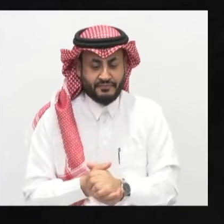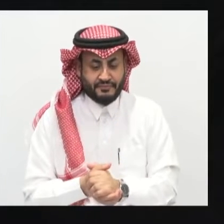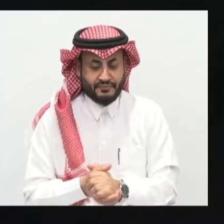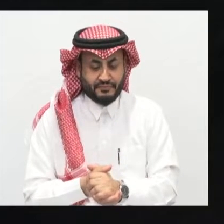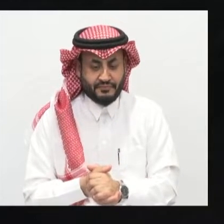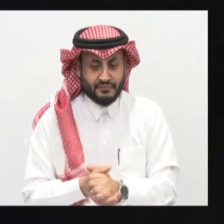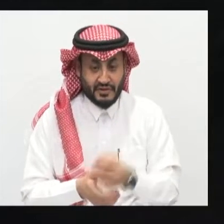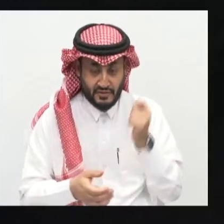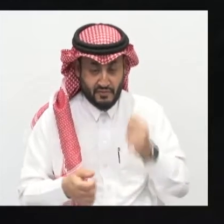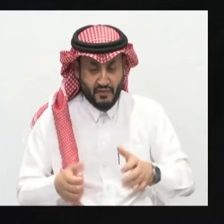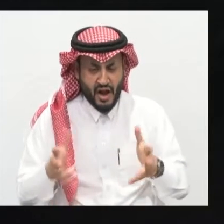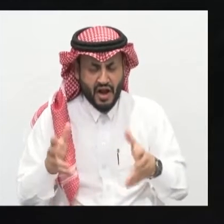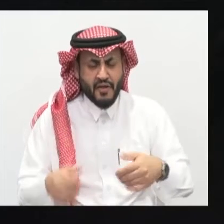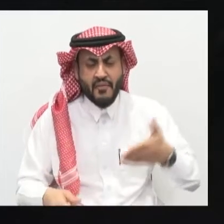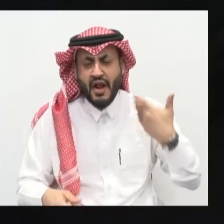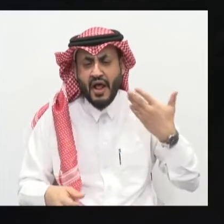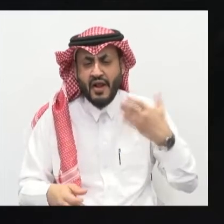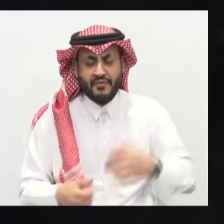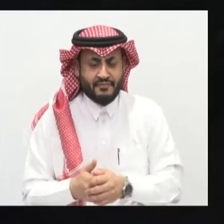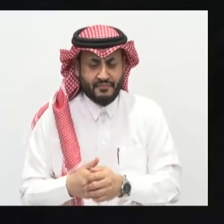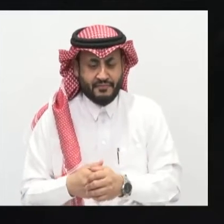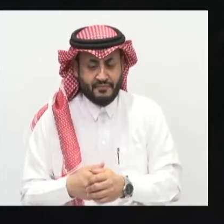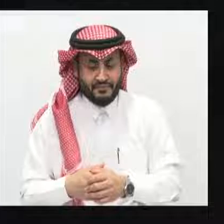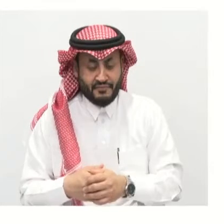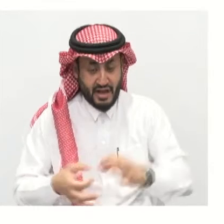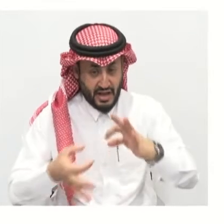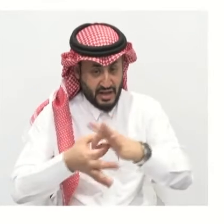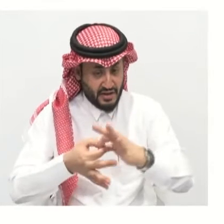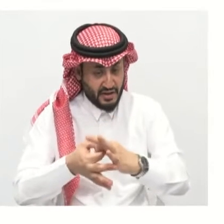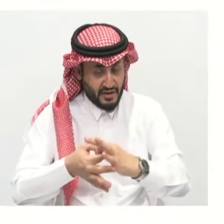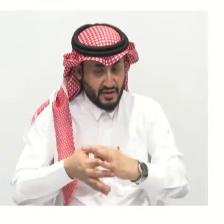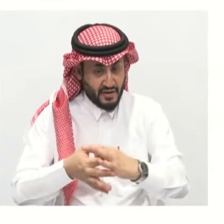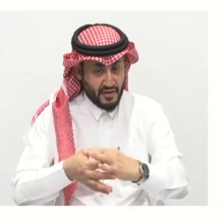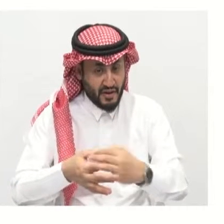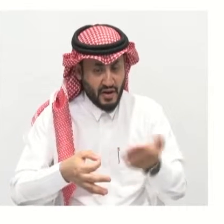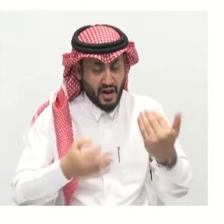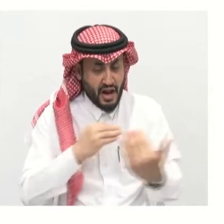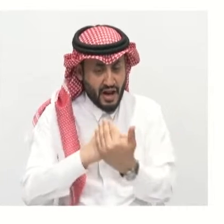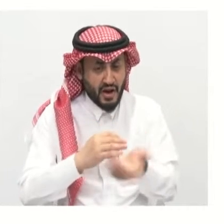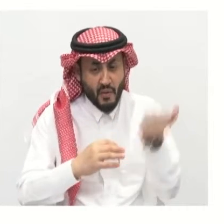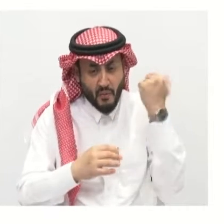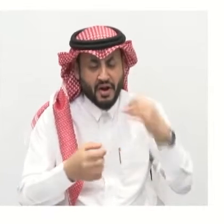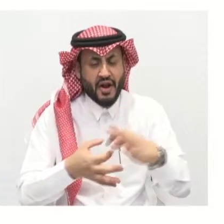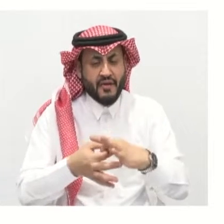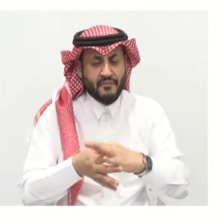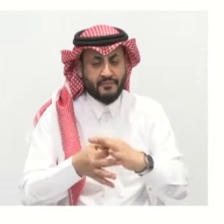about the cold ice and the hot coffee? So we can connect what we're learning today to what we've learned